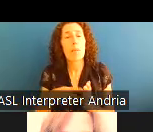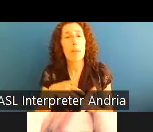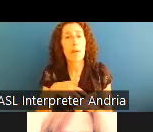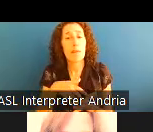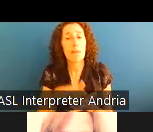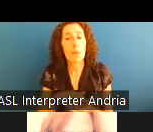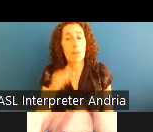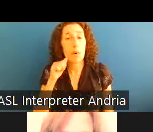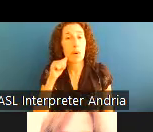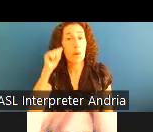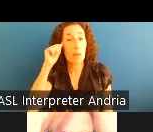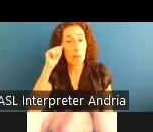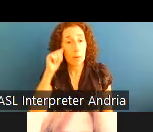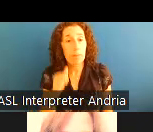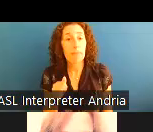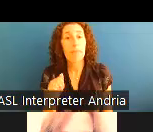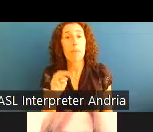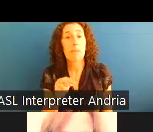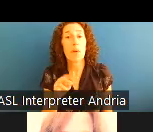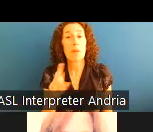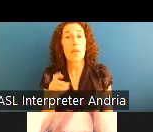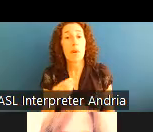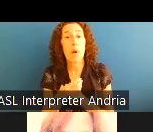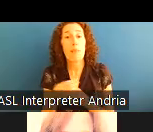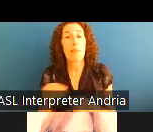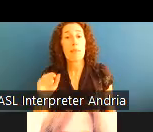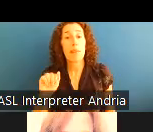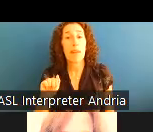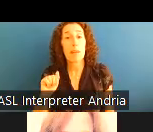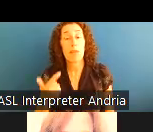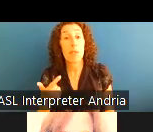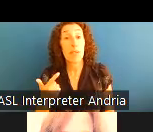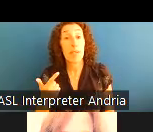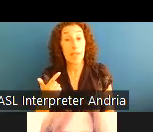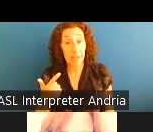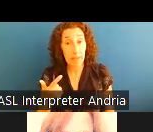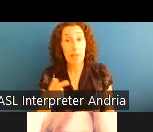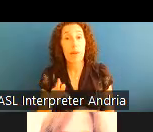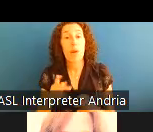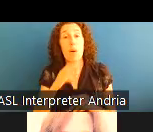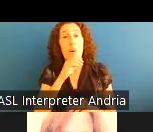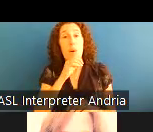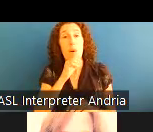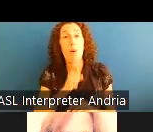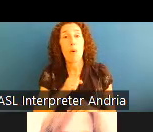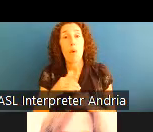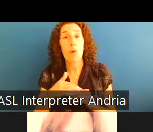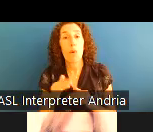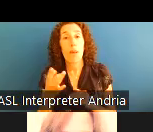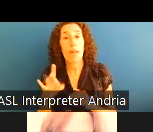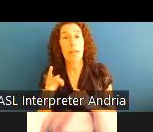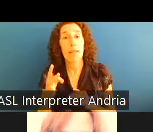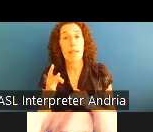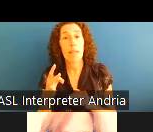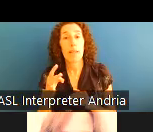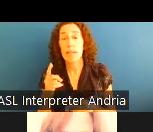the Attorney General, are people over the age of 18 who lack the physical or mental capacity to provide for their daily needs.